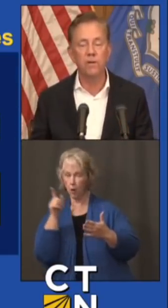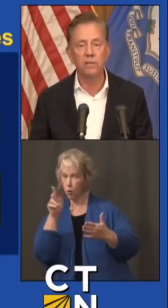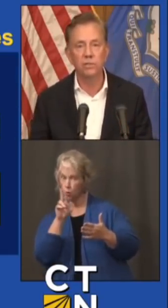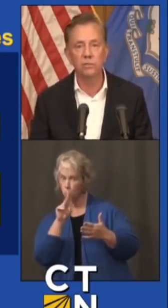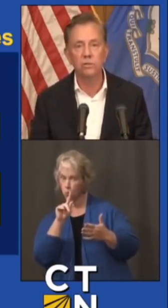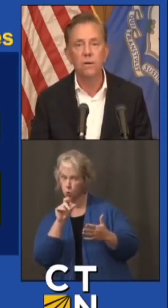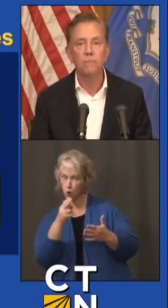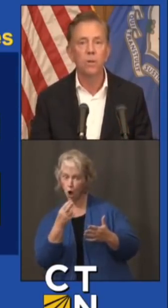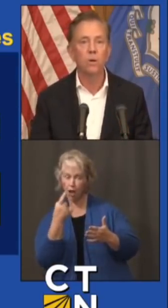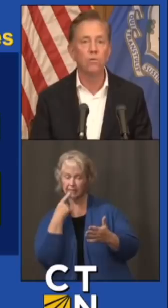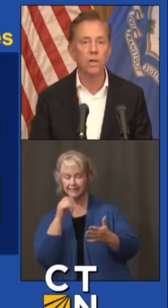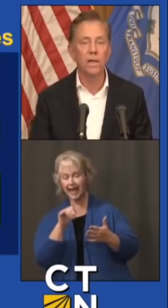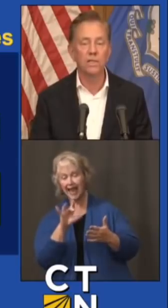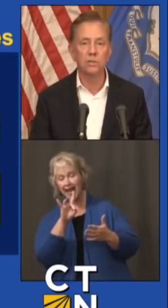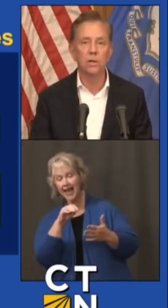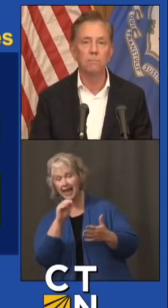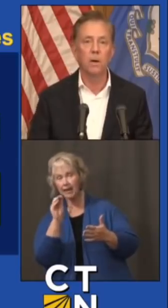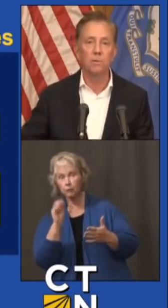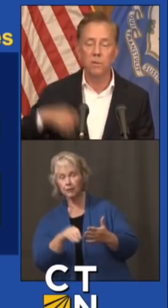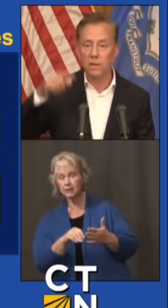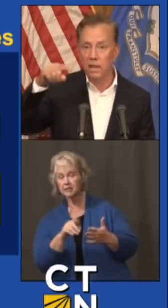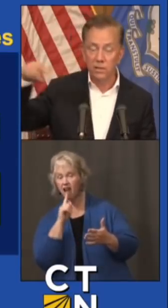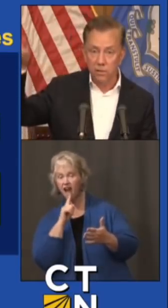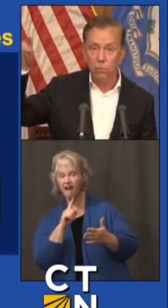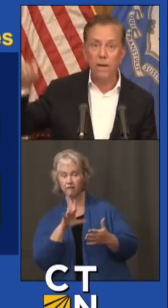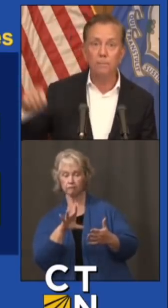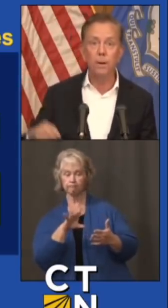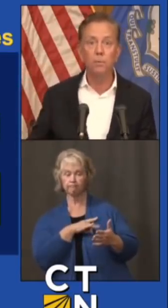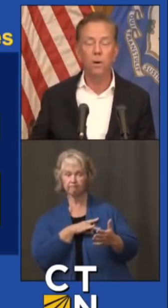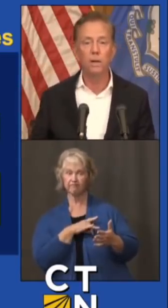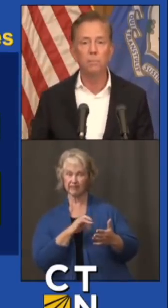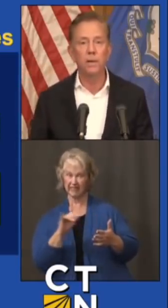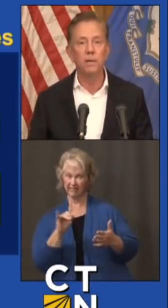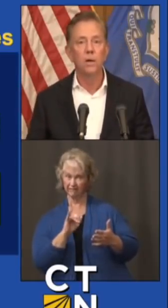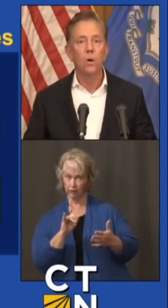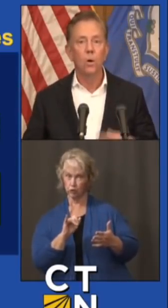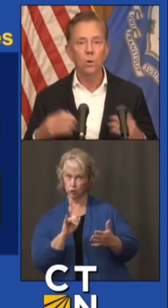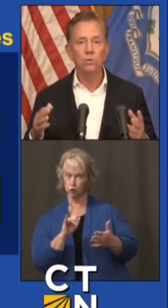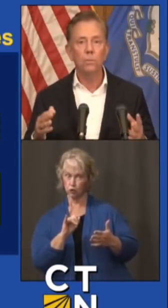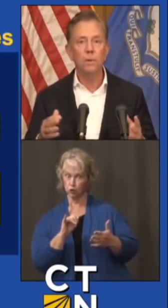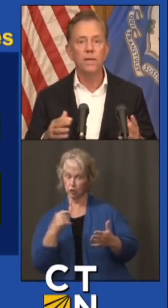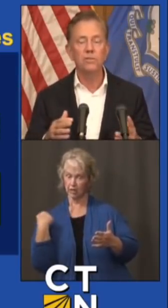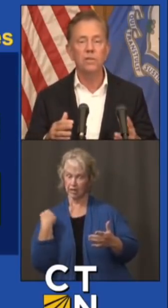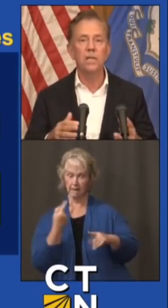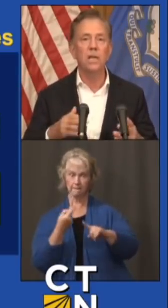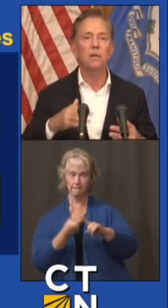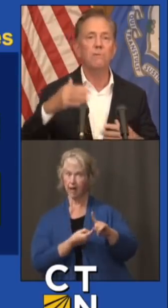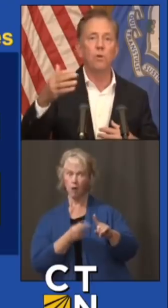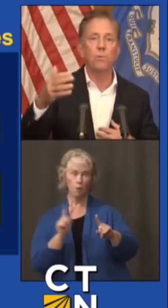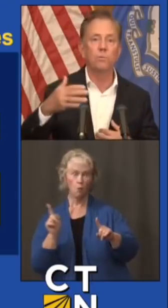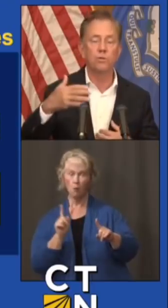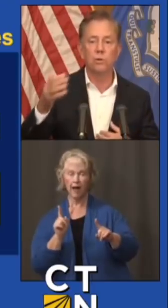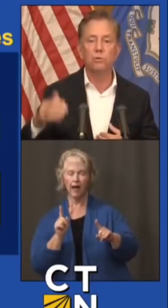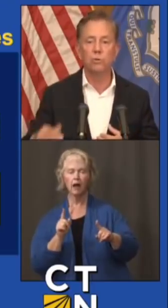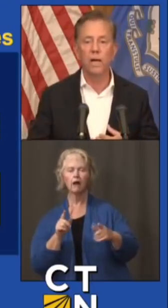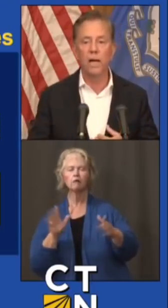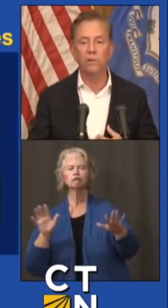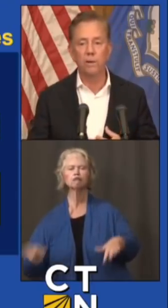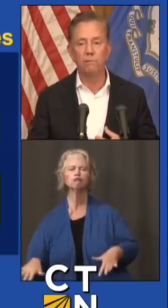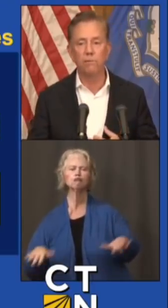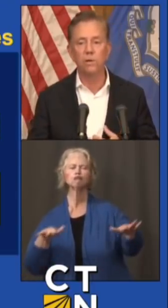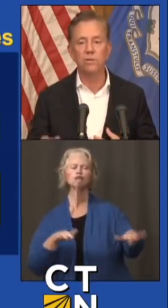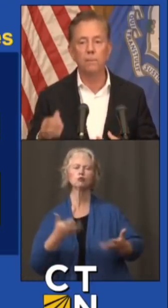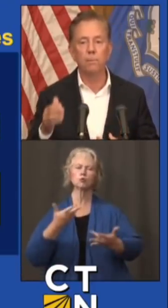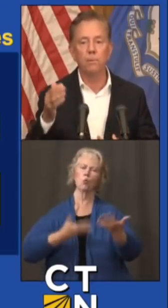their infections over the last month, and they did ramp up quite a bit, all took place in the informal social